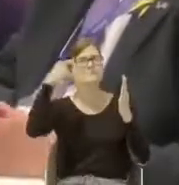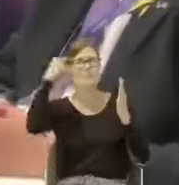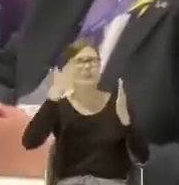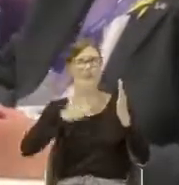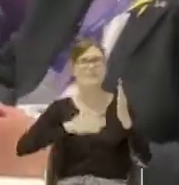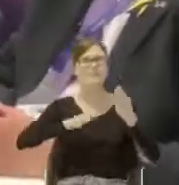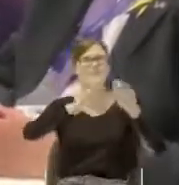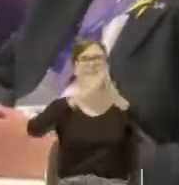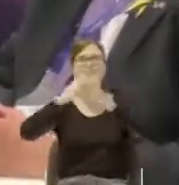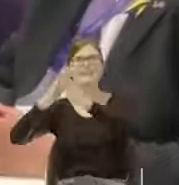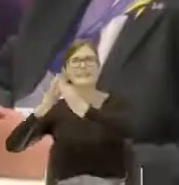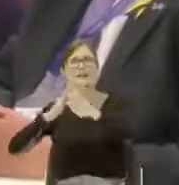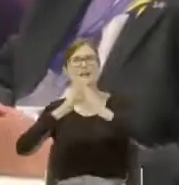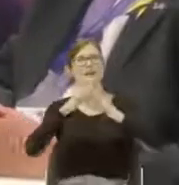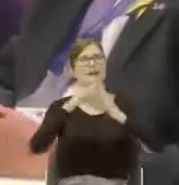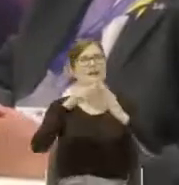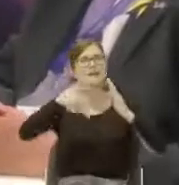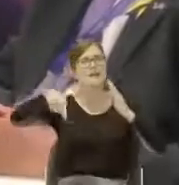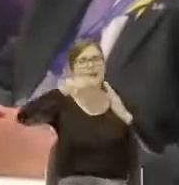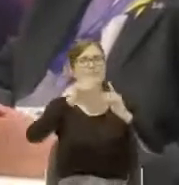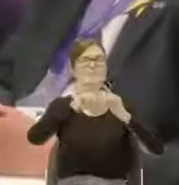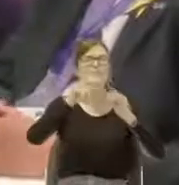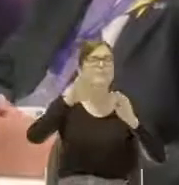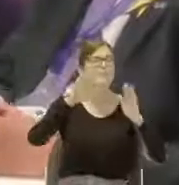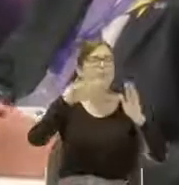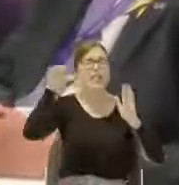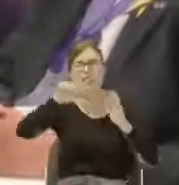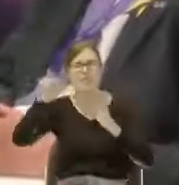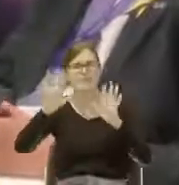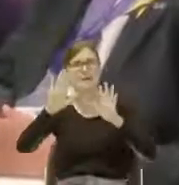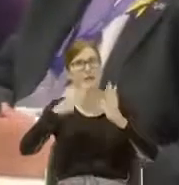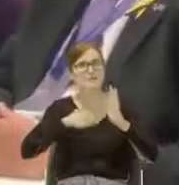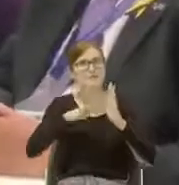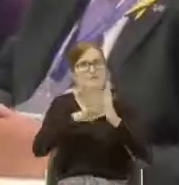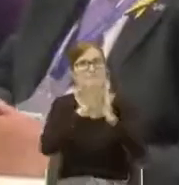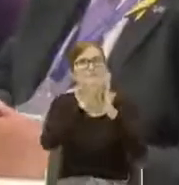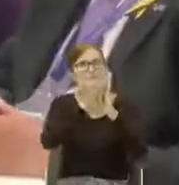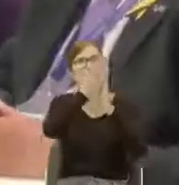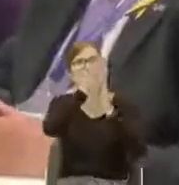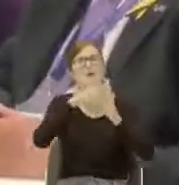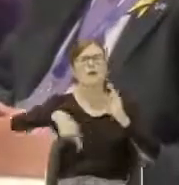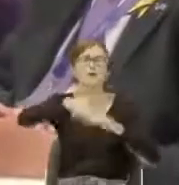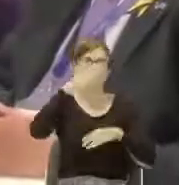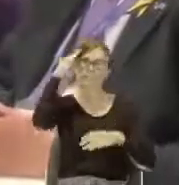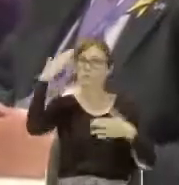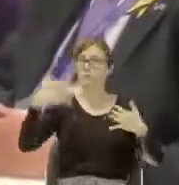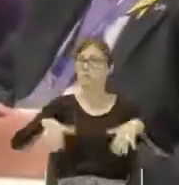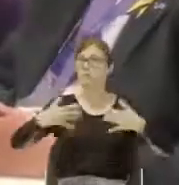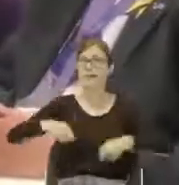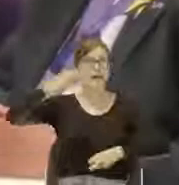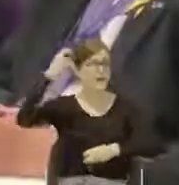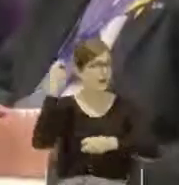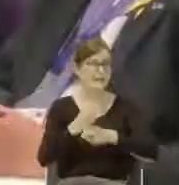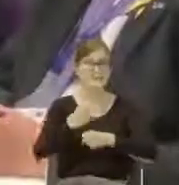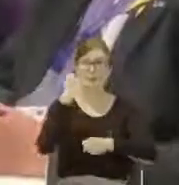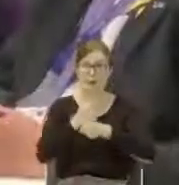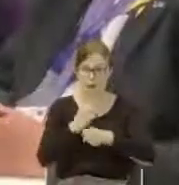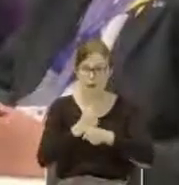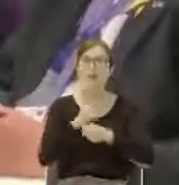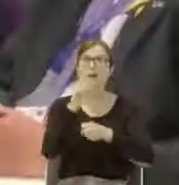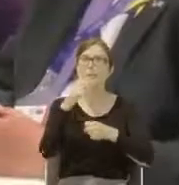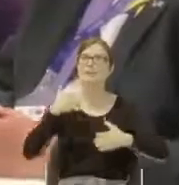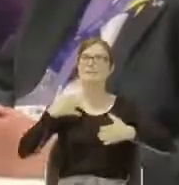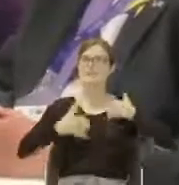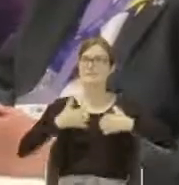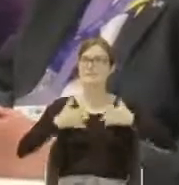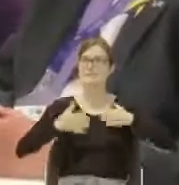so much for all your leadership and the work. I wish all of you a fruitful week of discussion and come up with very strong